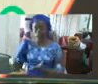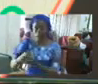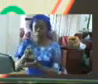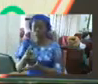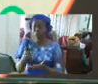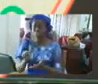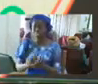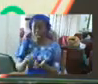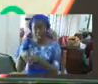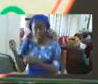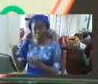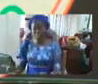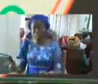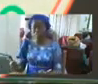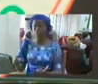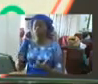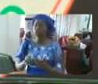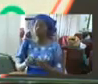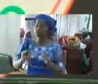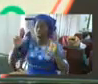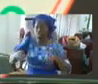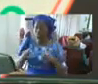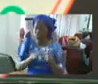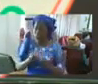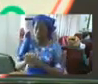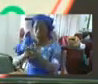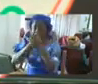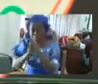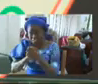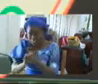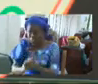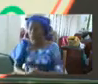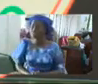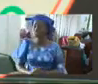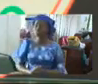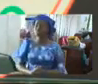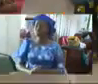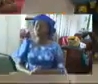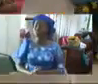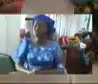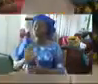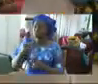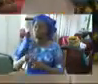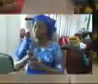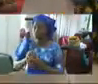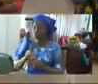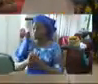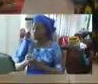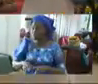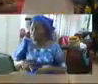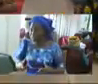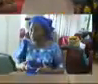forward, congratulations. I promise you I'll be praying for you from now on. And so you will need to go with